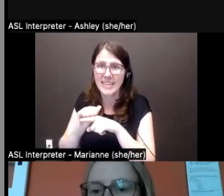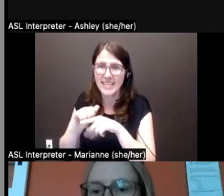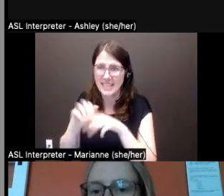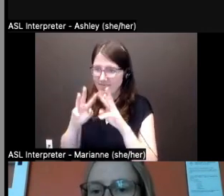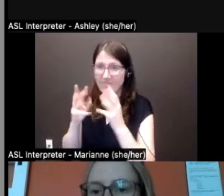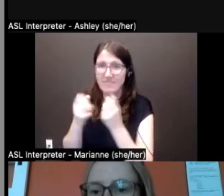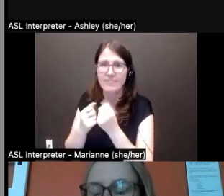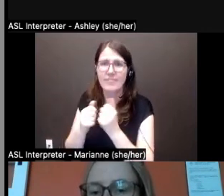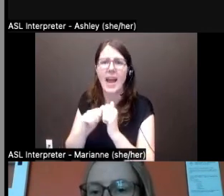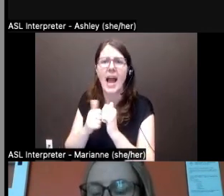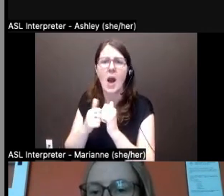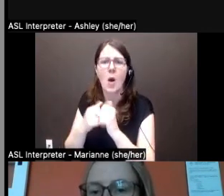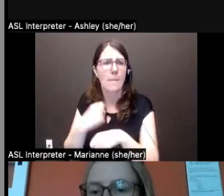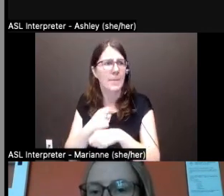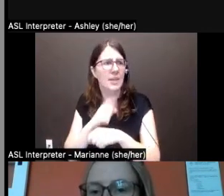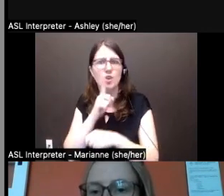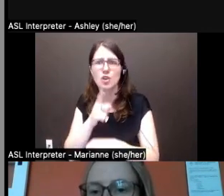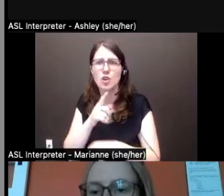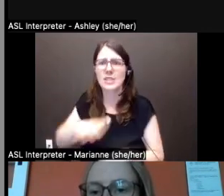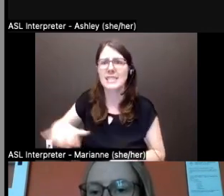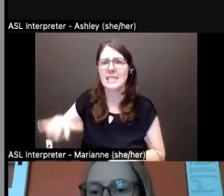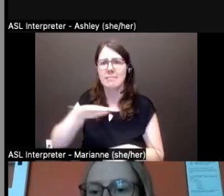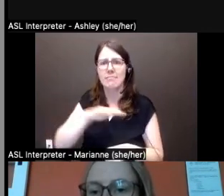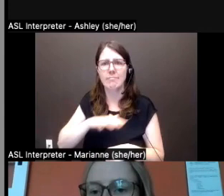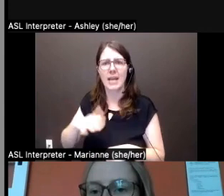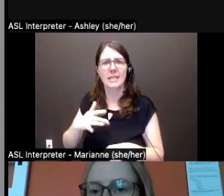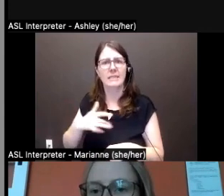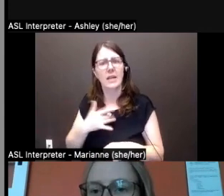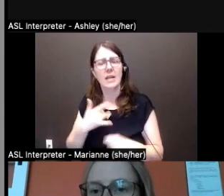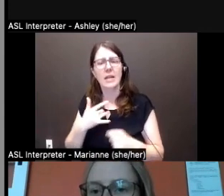queer, trans, and BIPOC folks within their school.